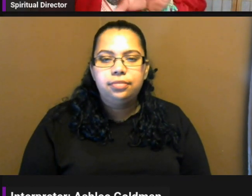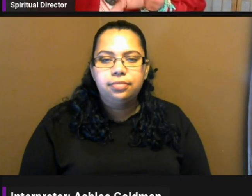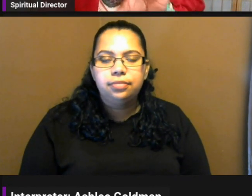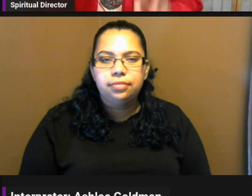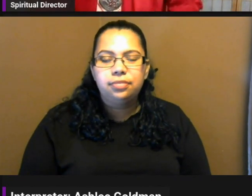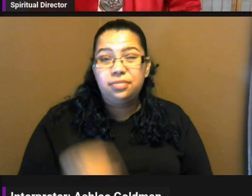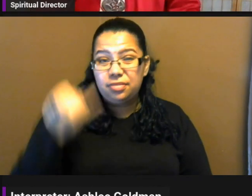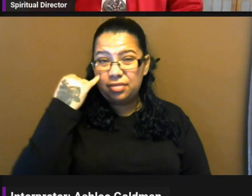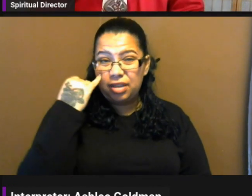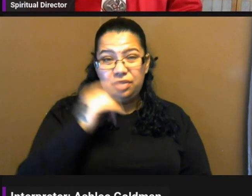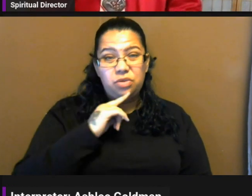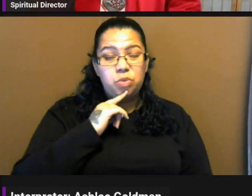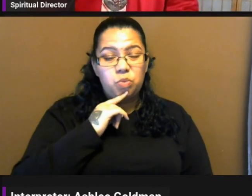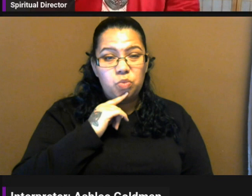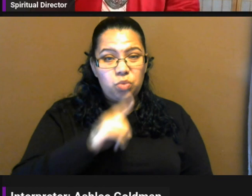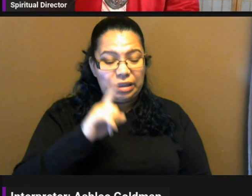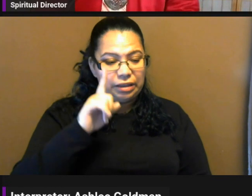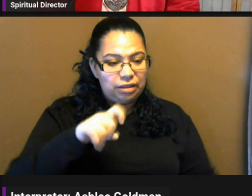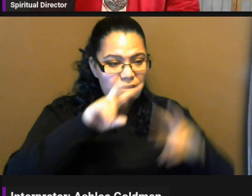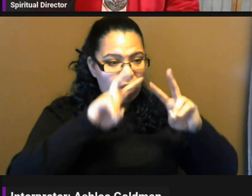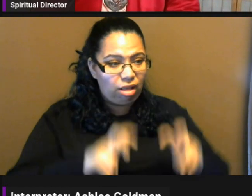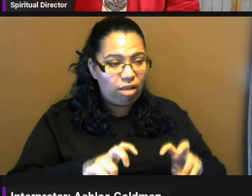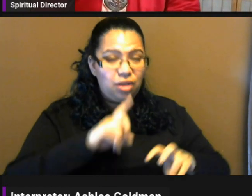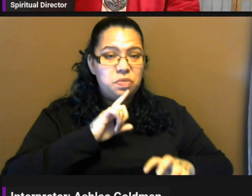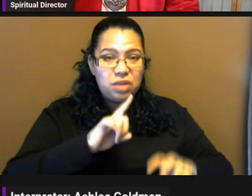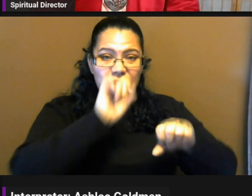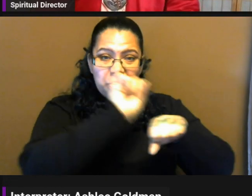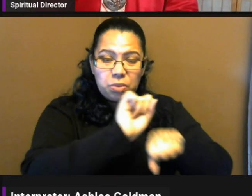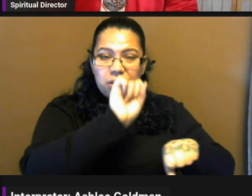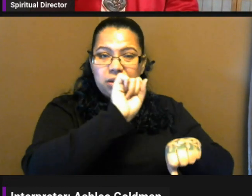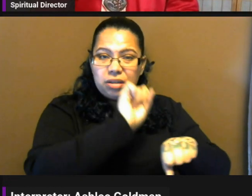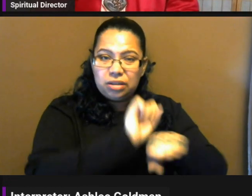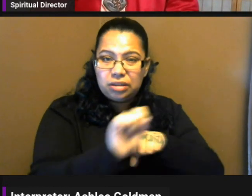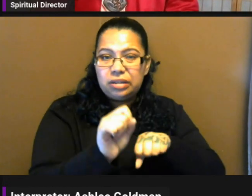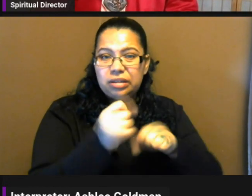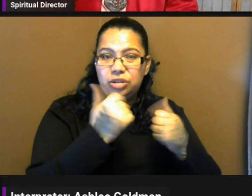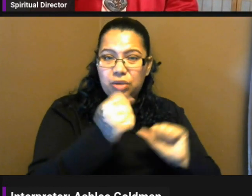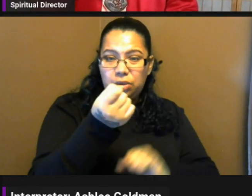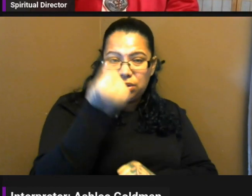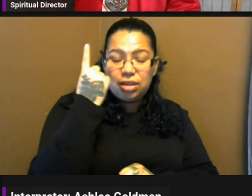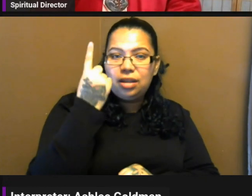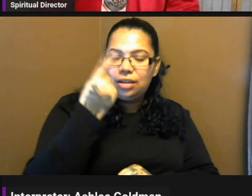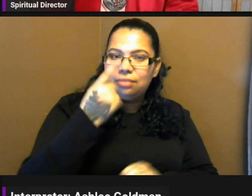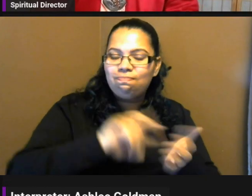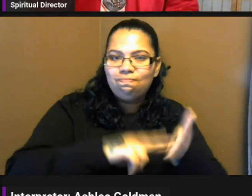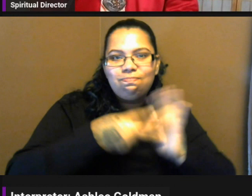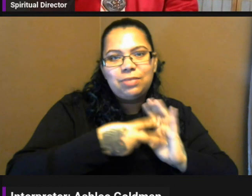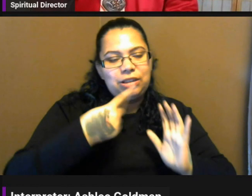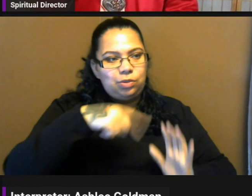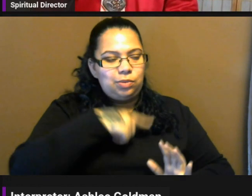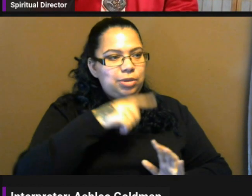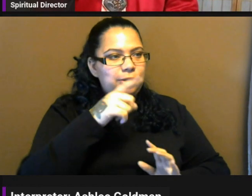Because if we're really going to do this work, then we are really invited into a new